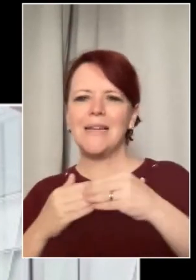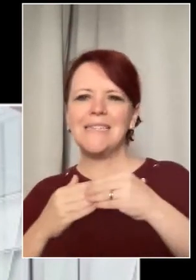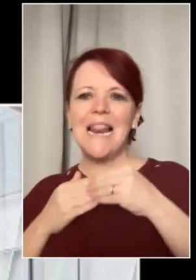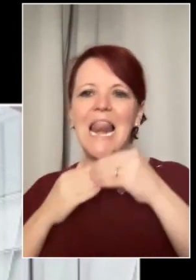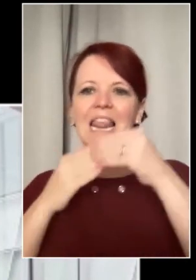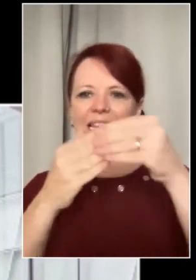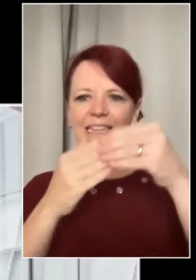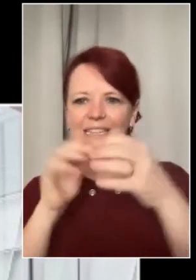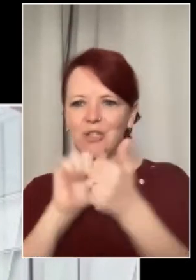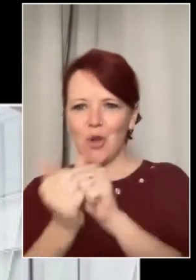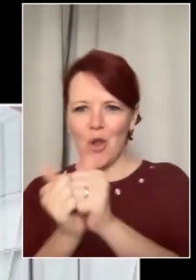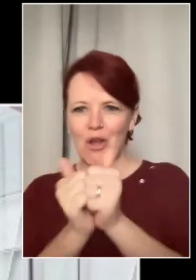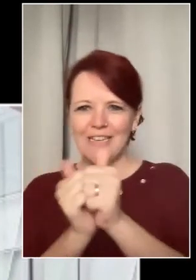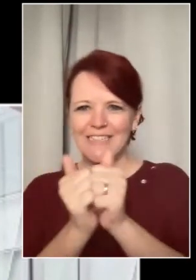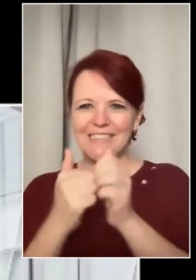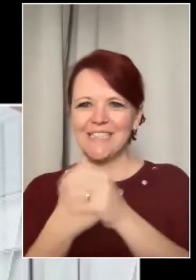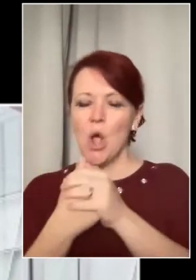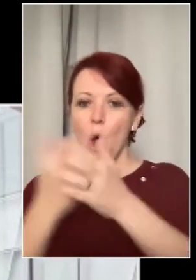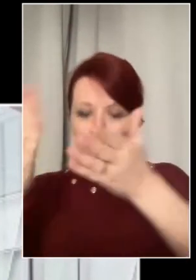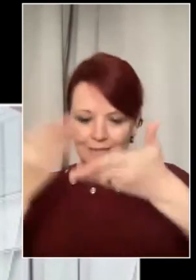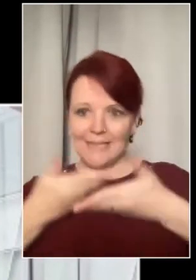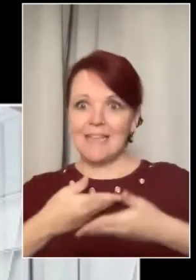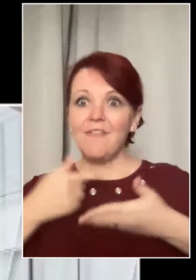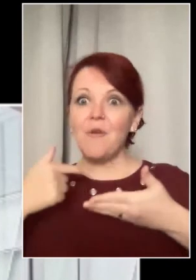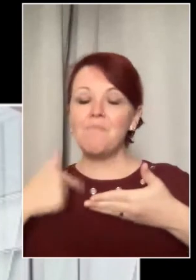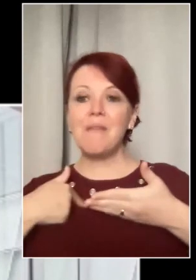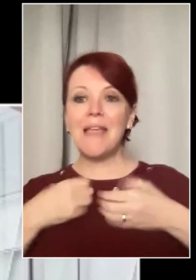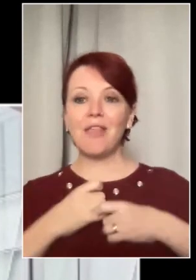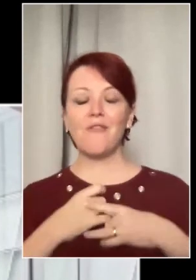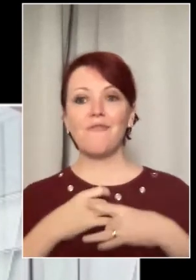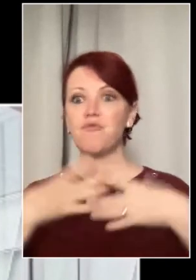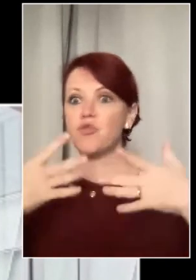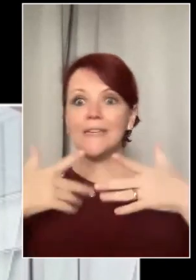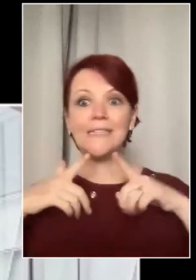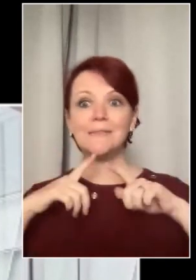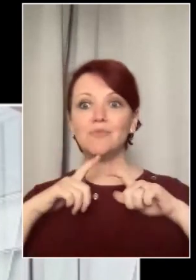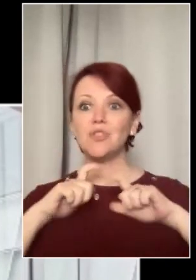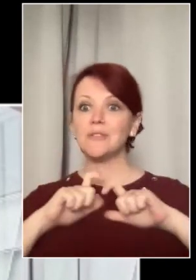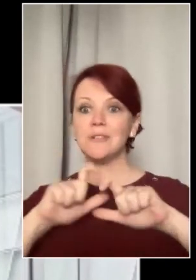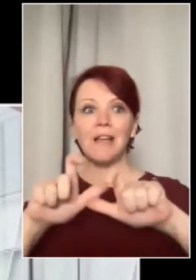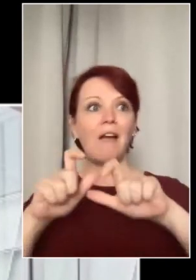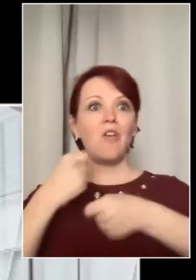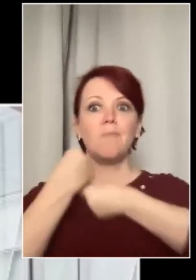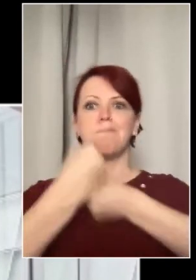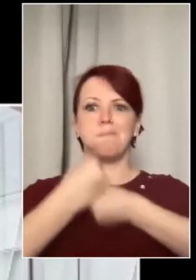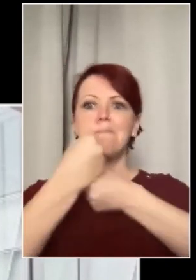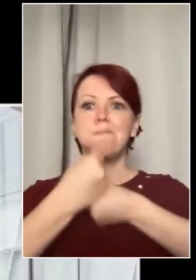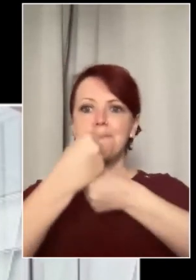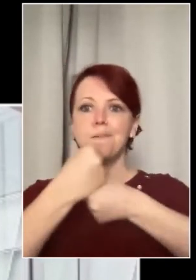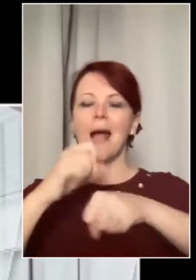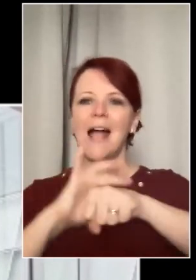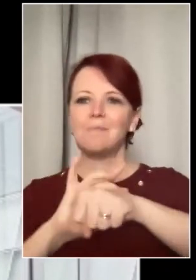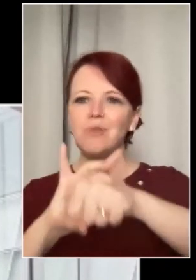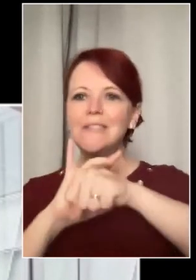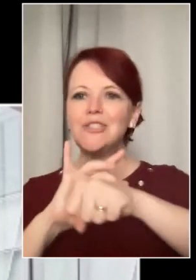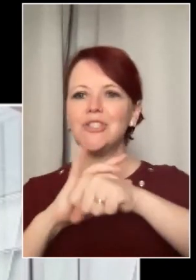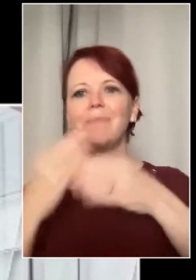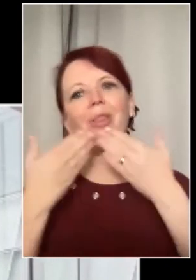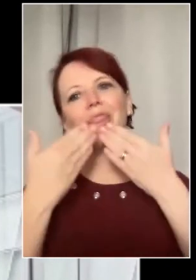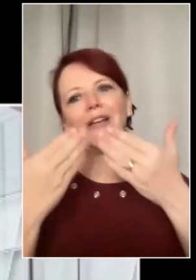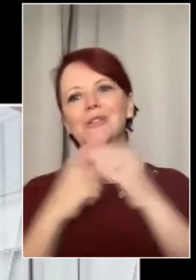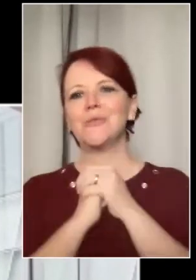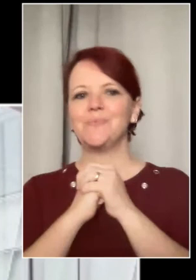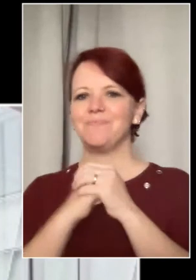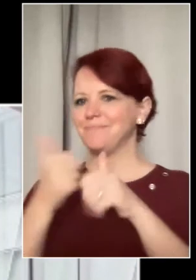Eifield, who has just given me the freedom and autonomy to continue championing apprenticeships.